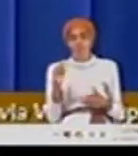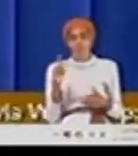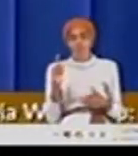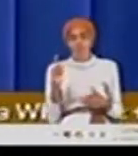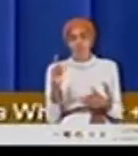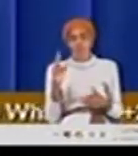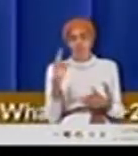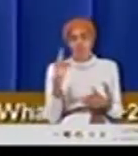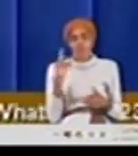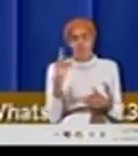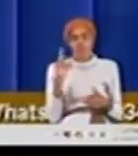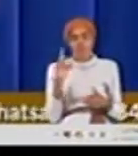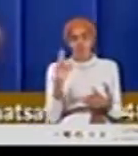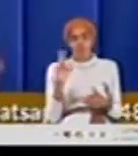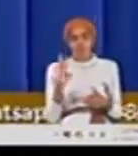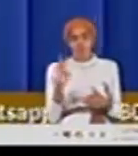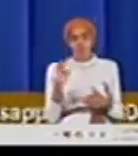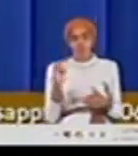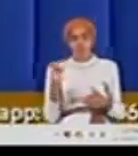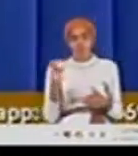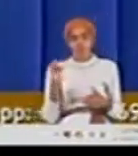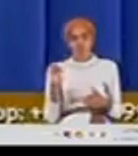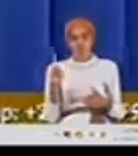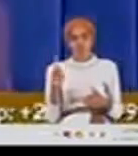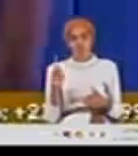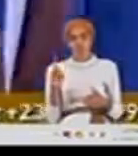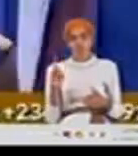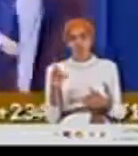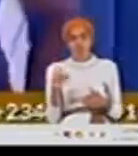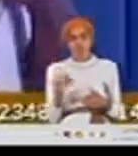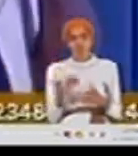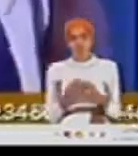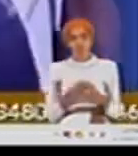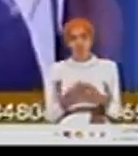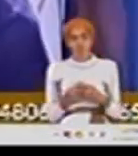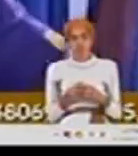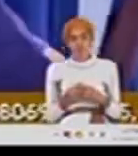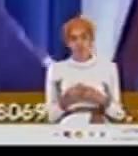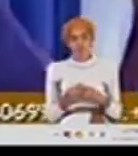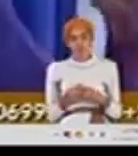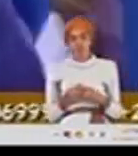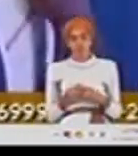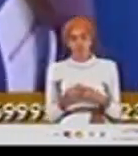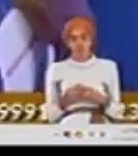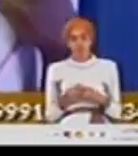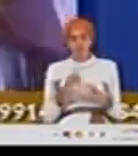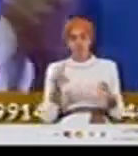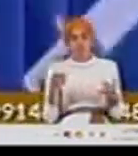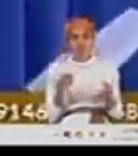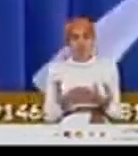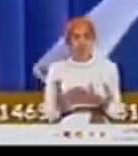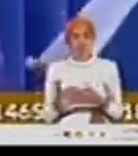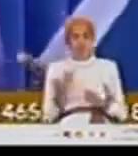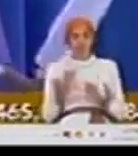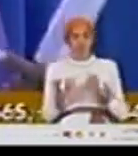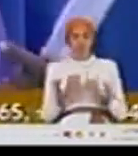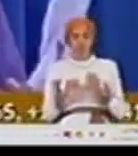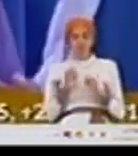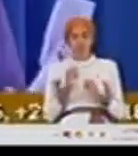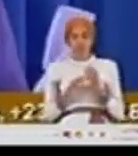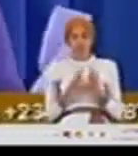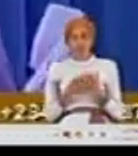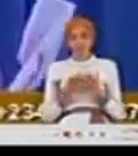we were playing acrobatic gymnastics. So as I jumped on the air to perform a gymnastic act, so on the air, my leg broke. Now